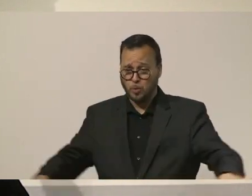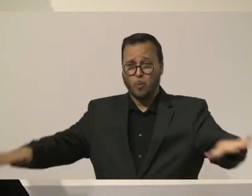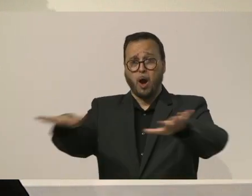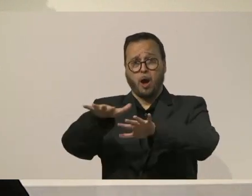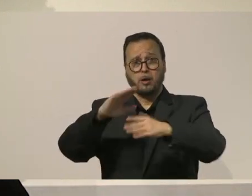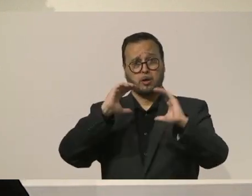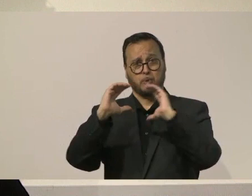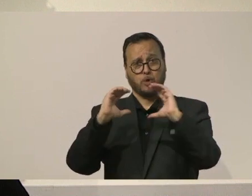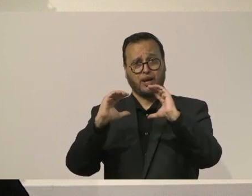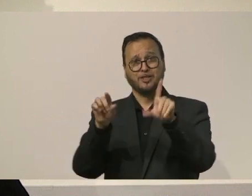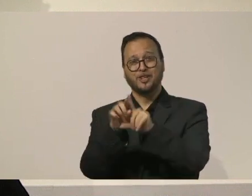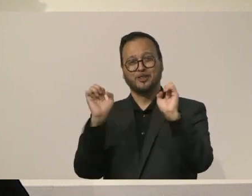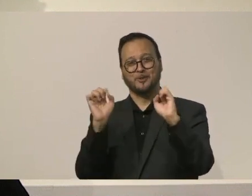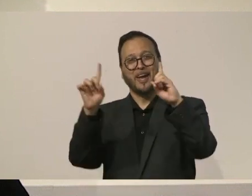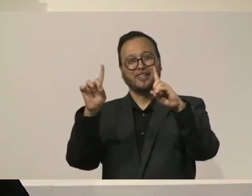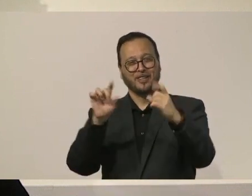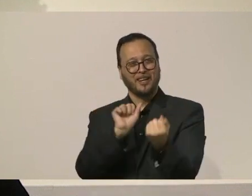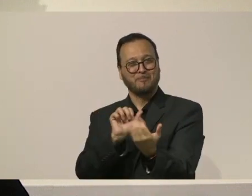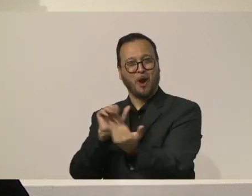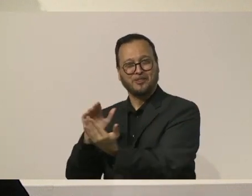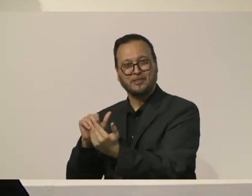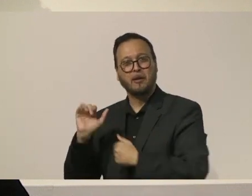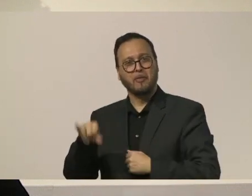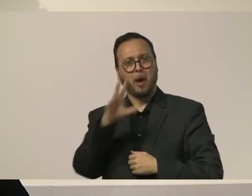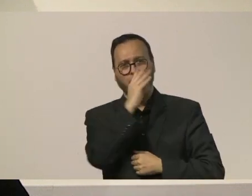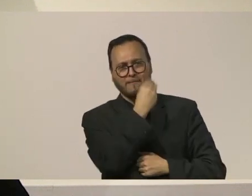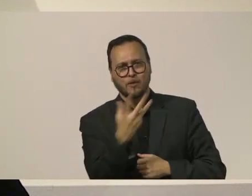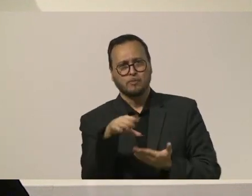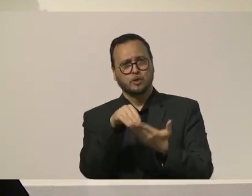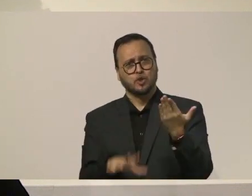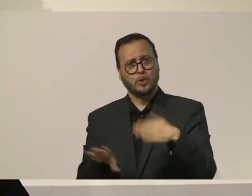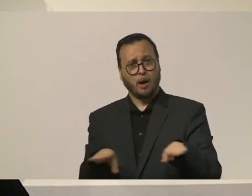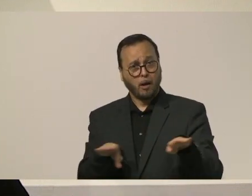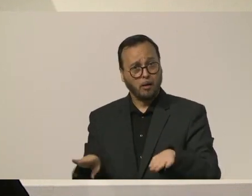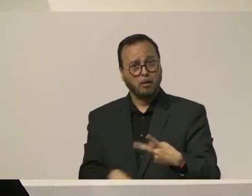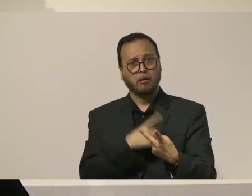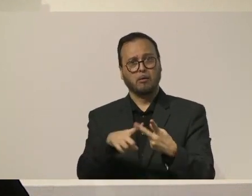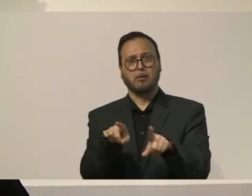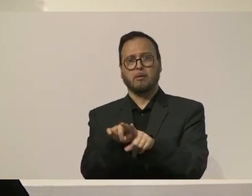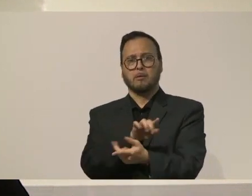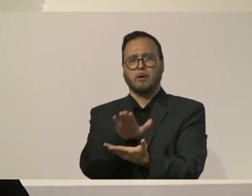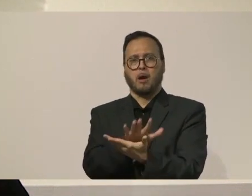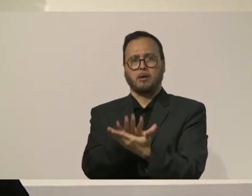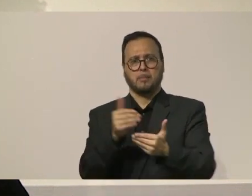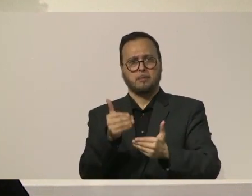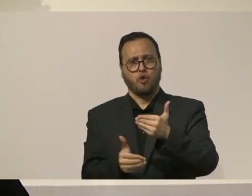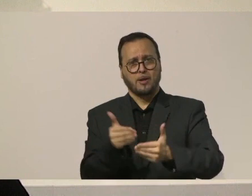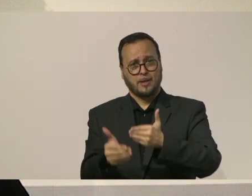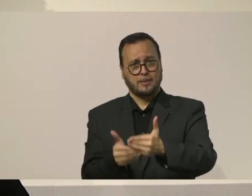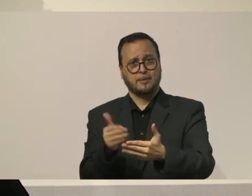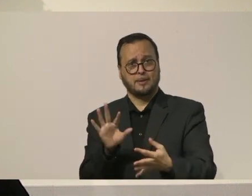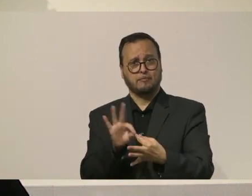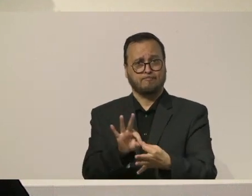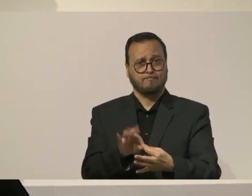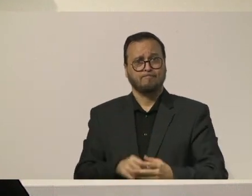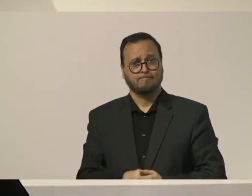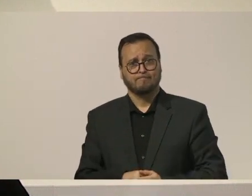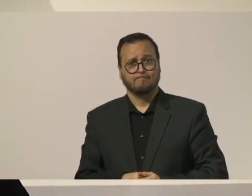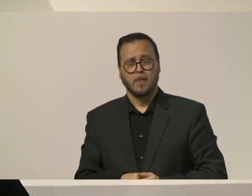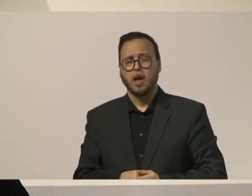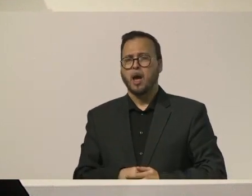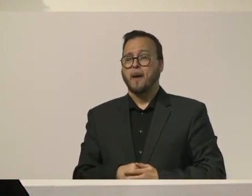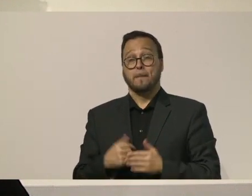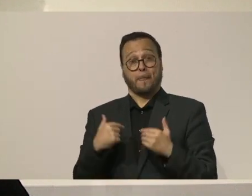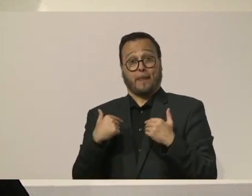and educative practices that inform student conduct and academic processes. I am